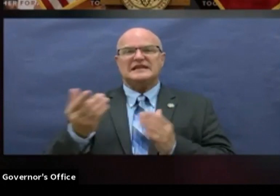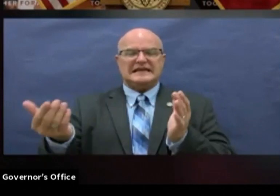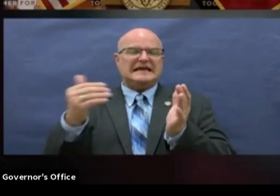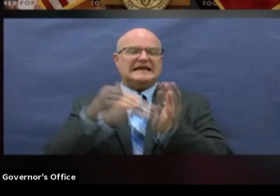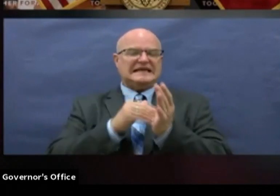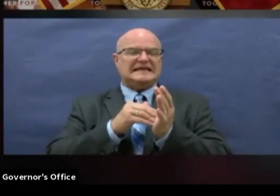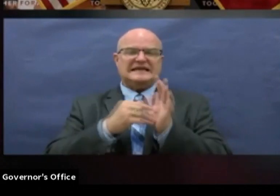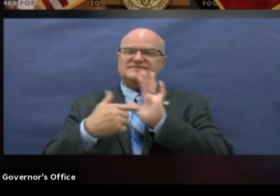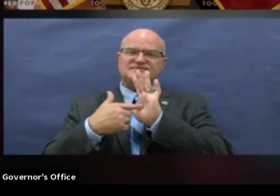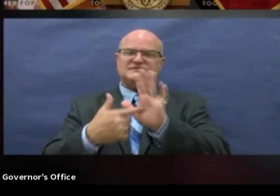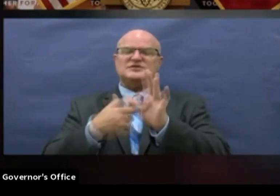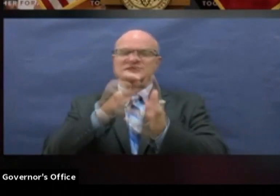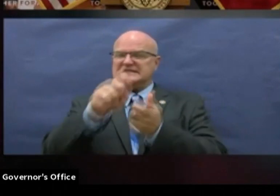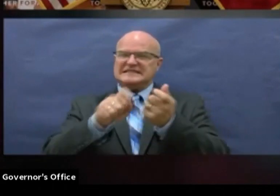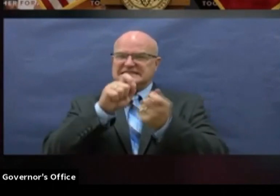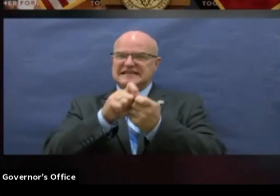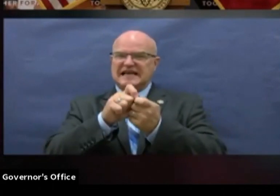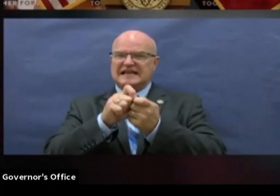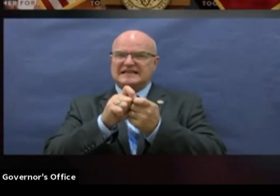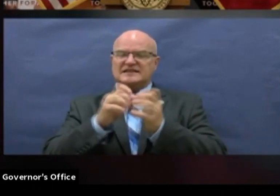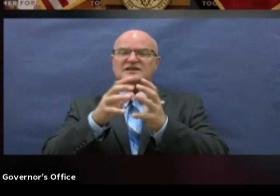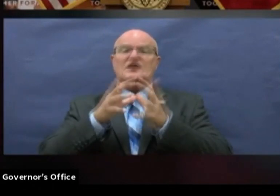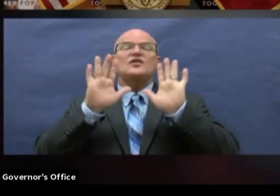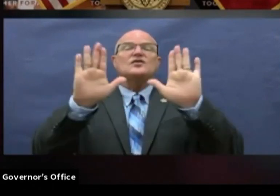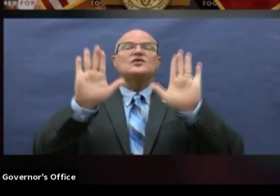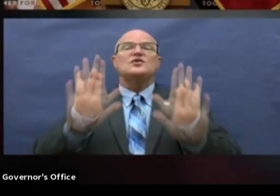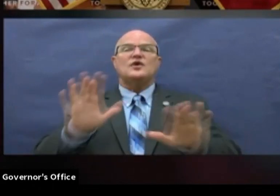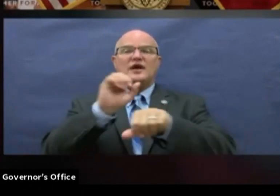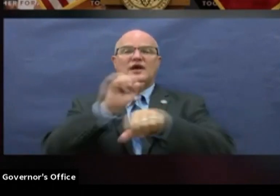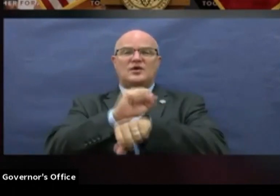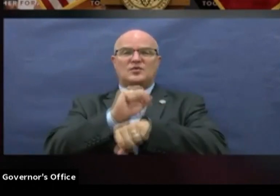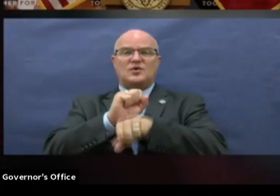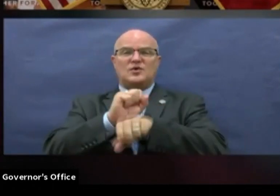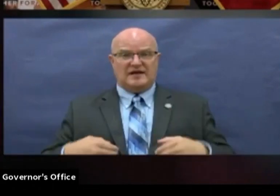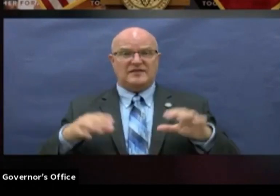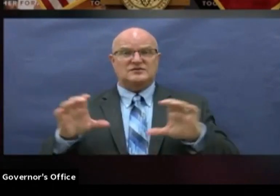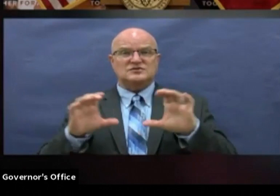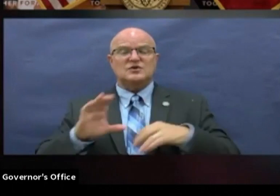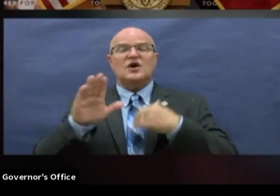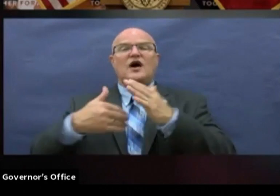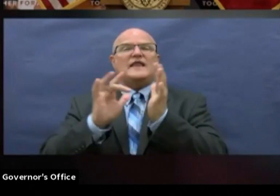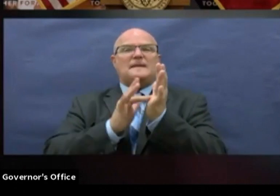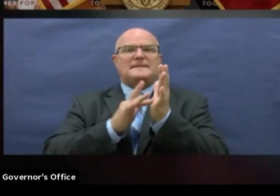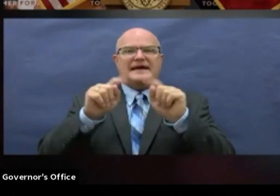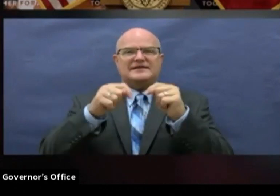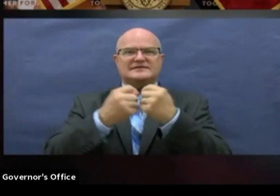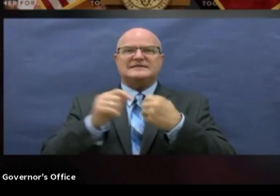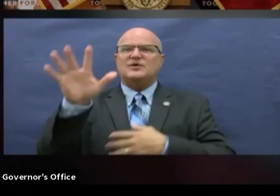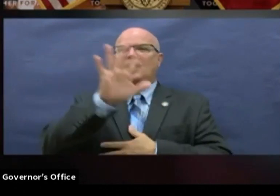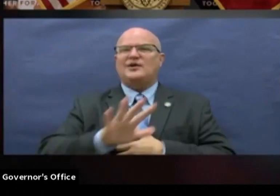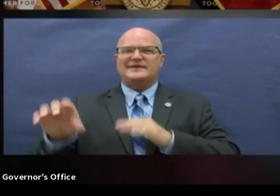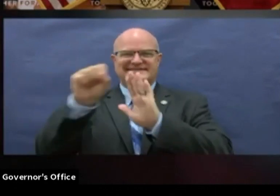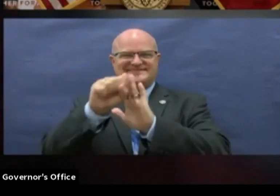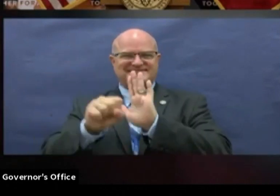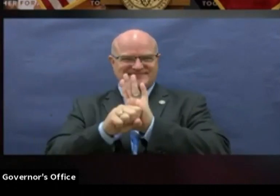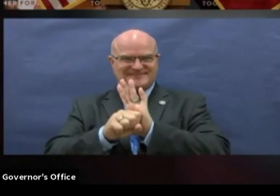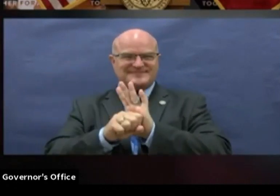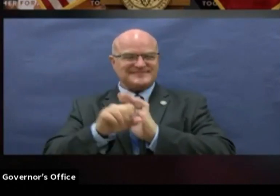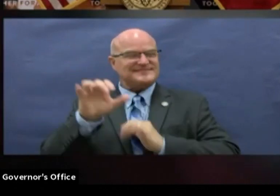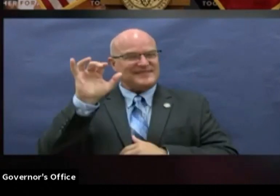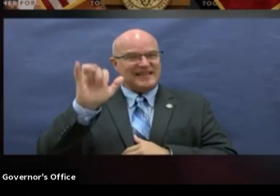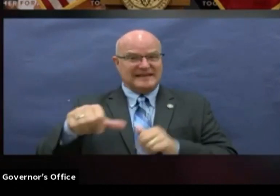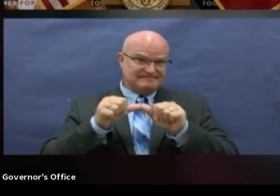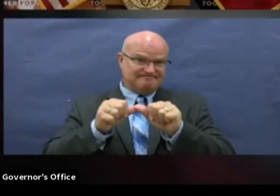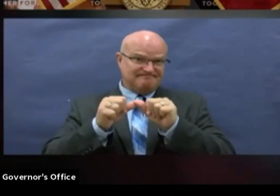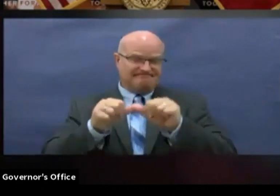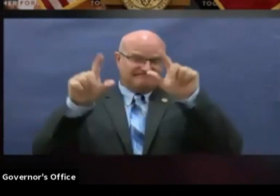again, shows exactly the great work that our Department of Health is doing, all of our team across the state that is